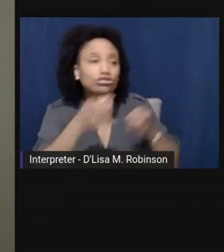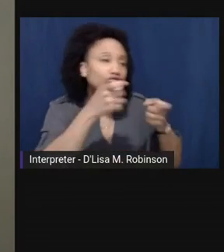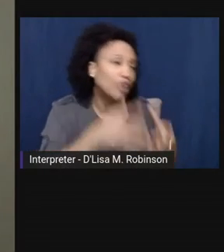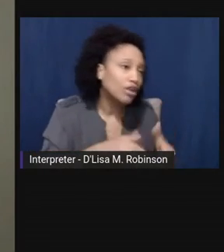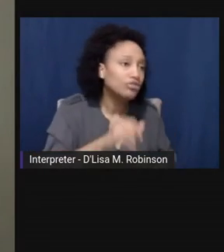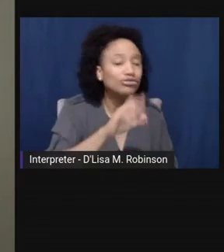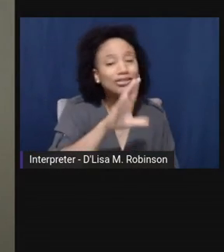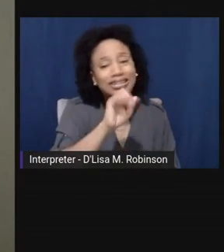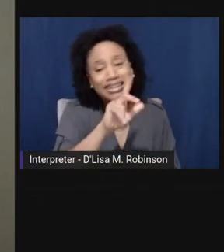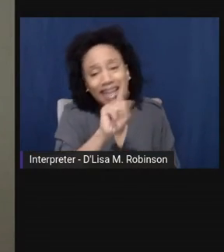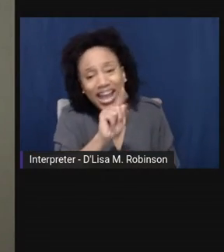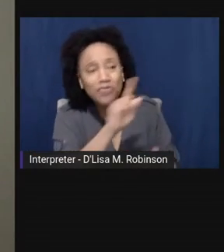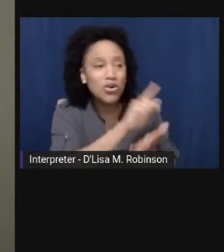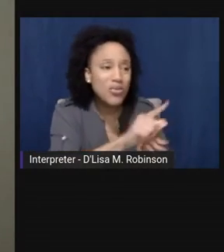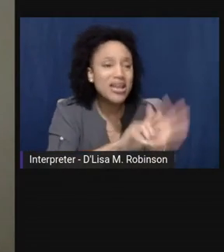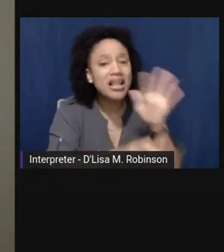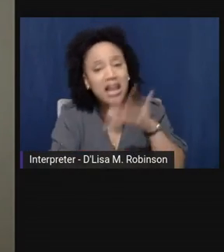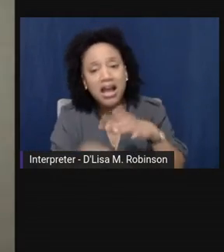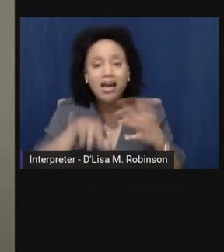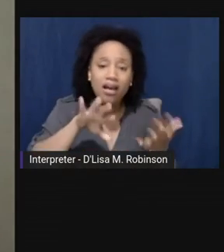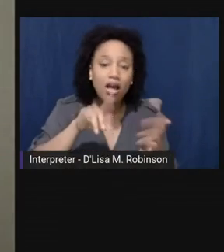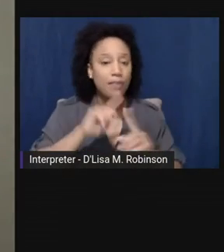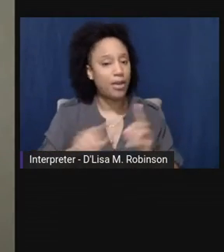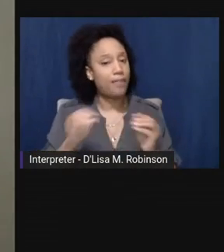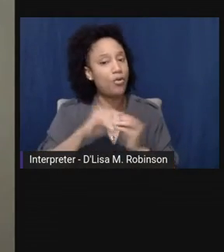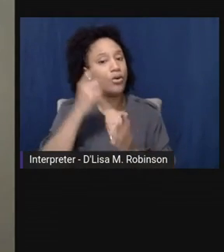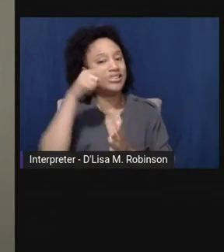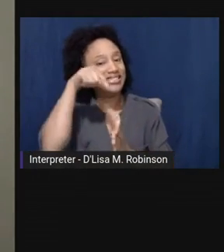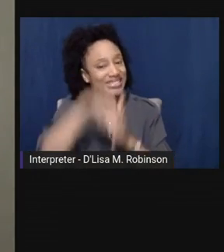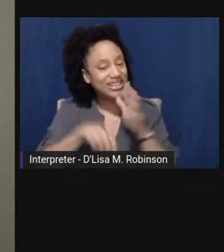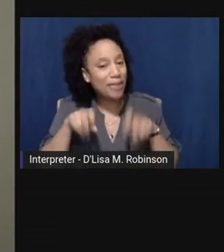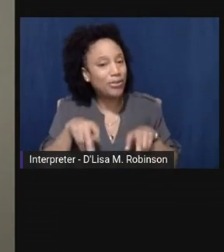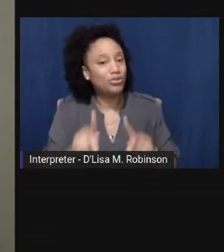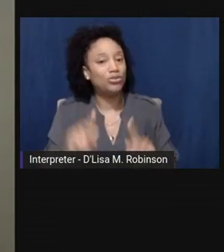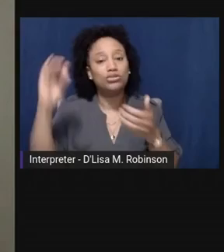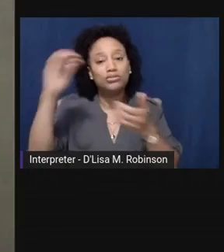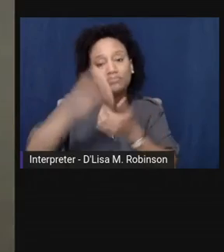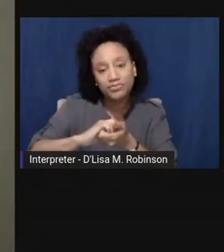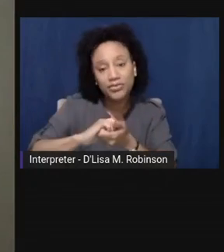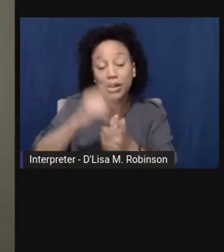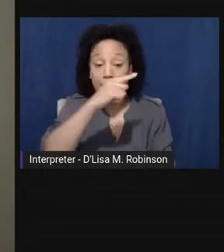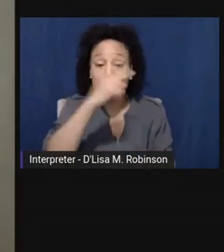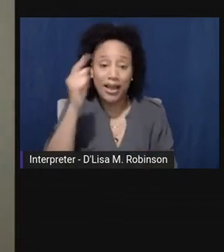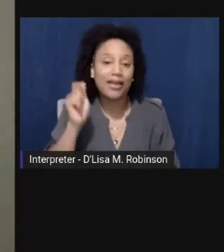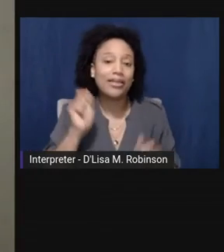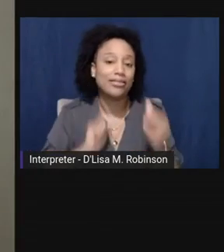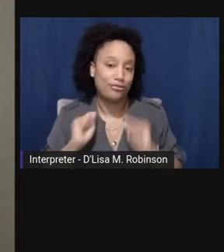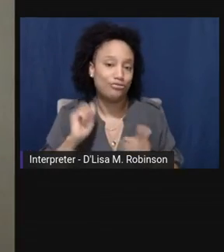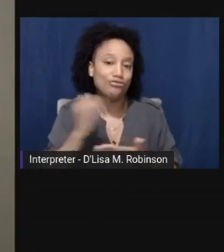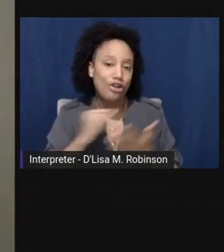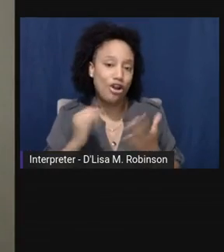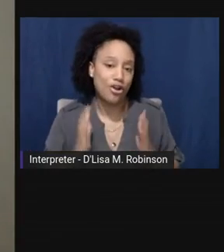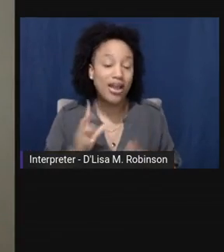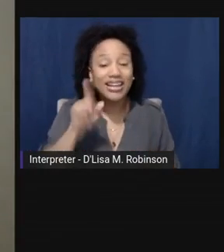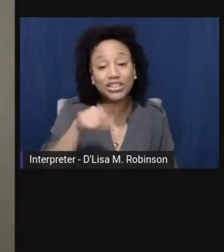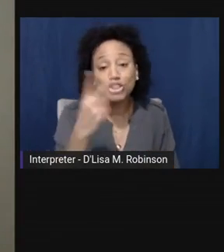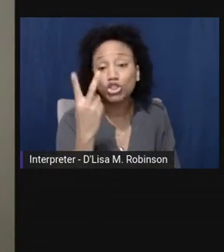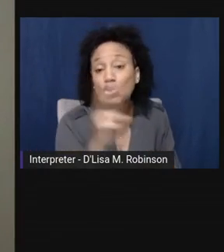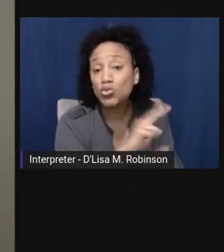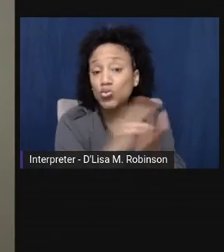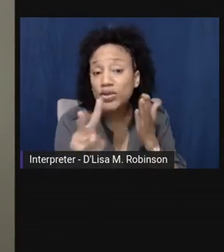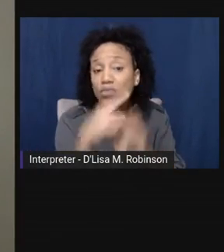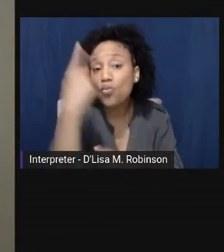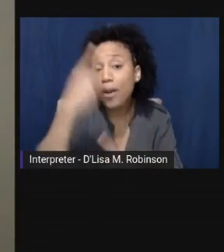cast. What I could really use are deeper opportunities to work with an ensemble of Black theater artists. I'm looking for 2-week to